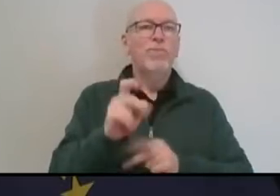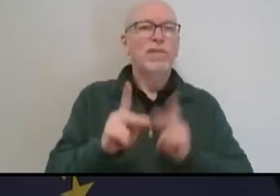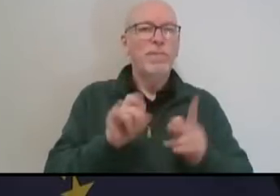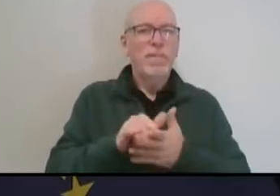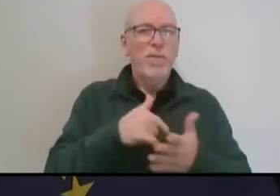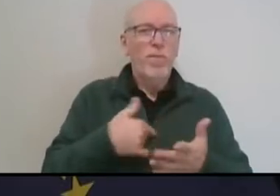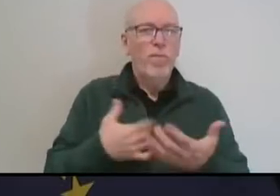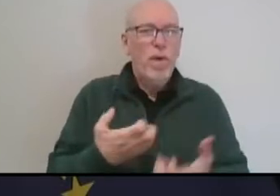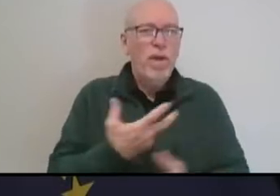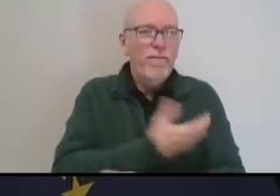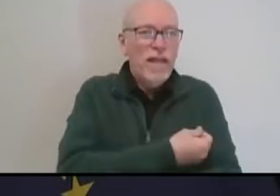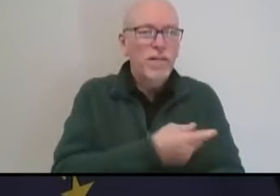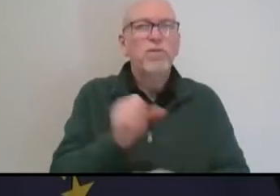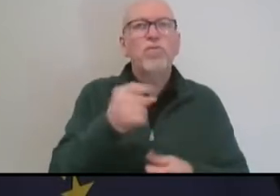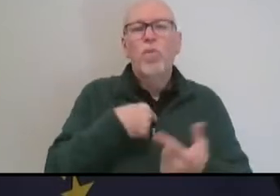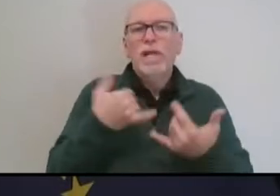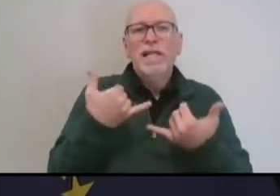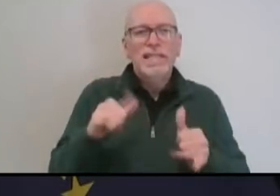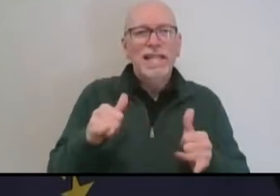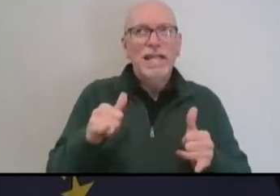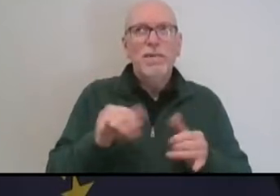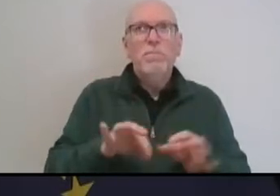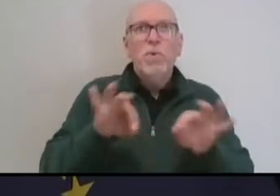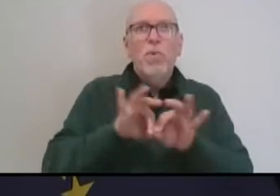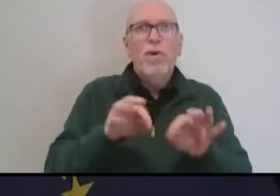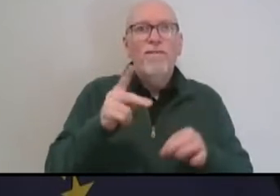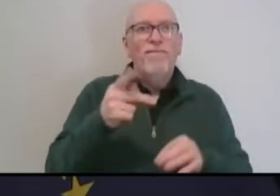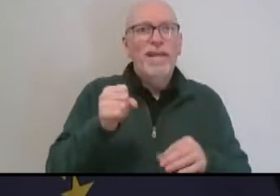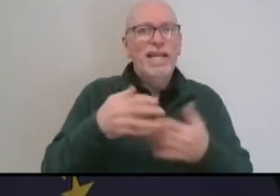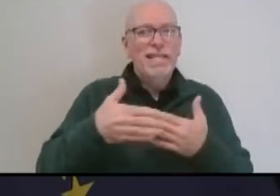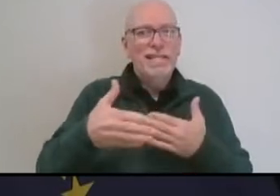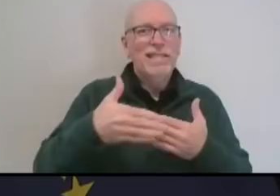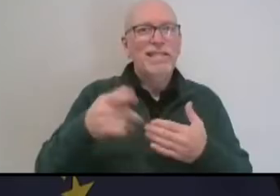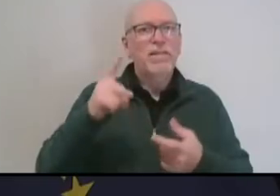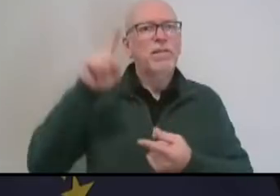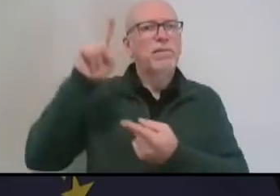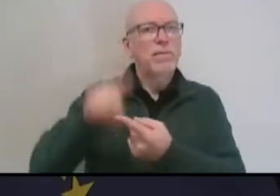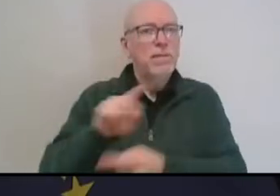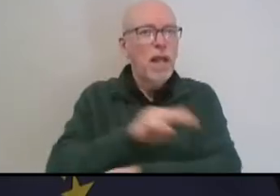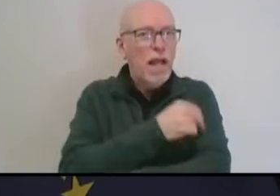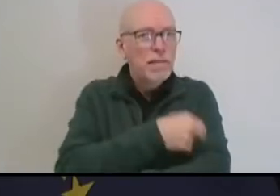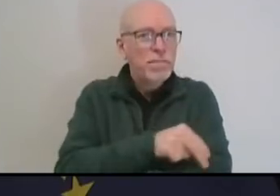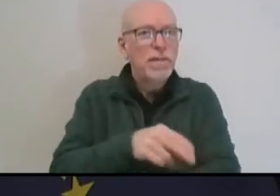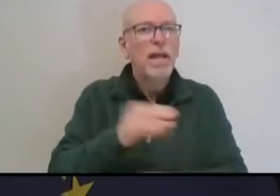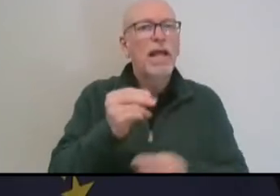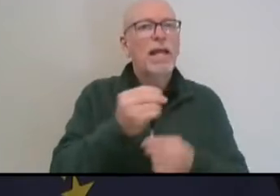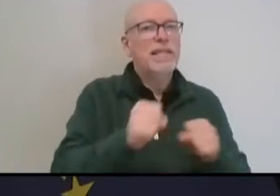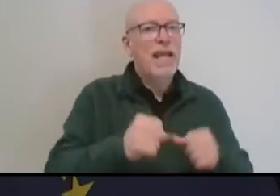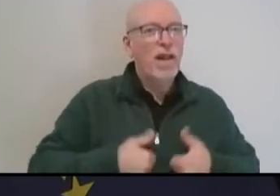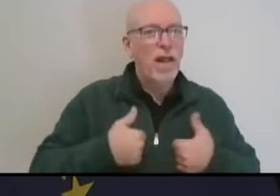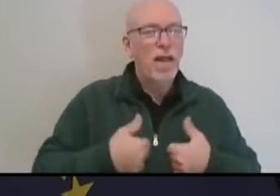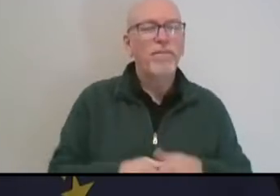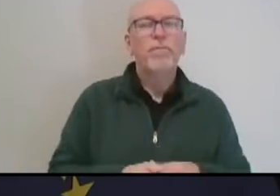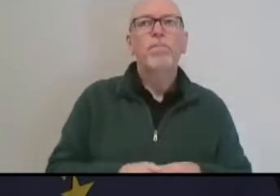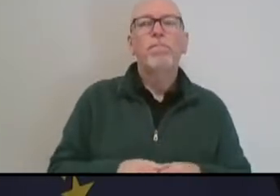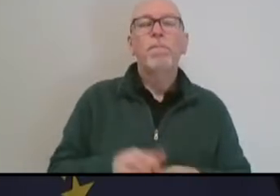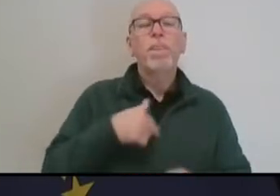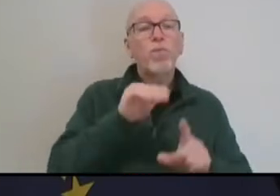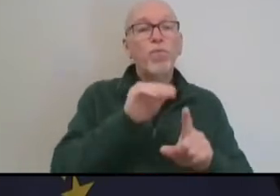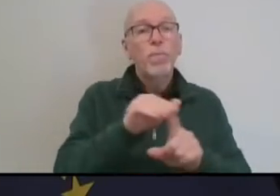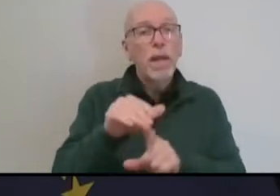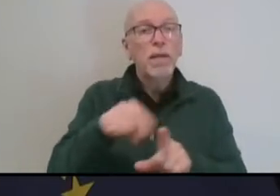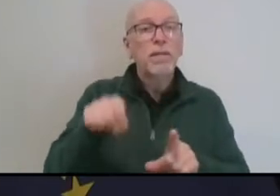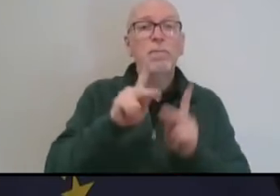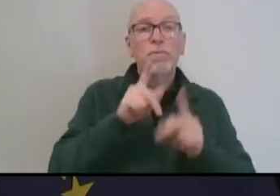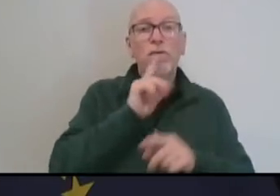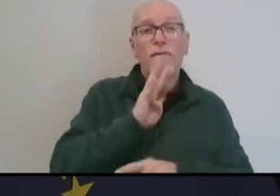yet. So we are still in that very important phase of decreasing hospitalizations and saving lives. So as a reminder, people who are 40 to